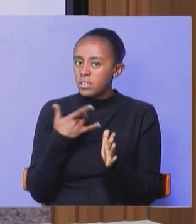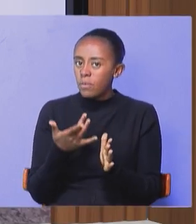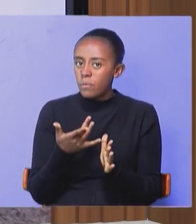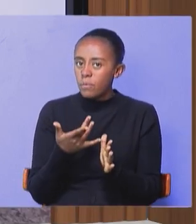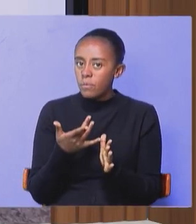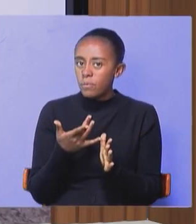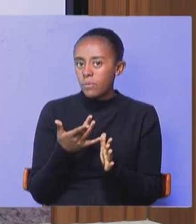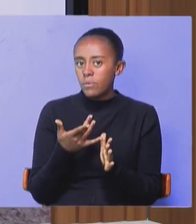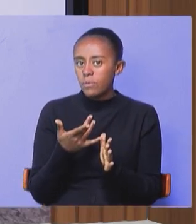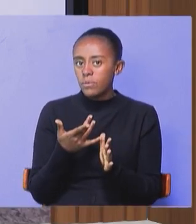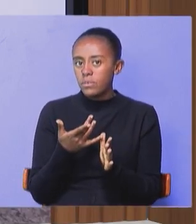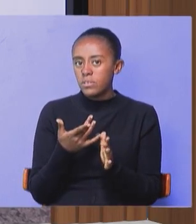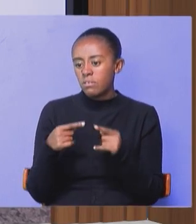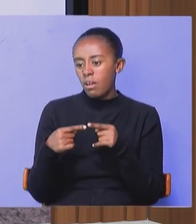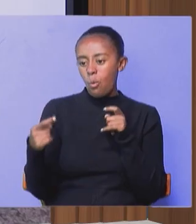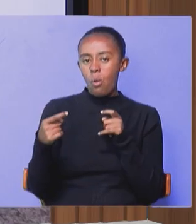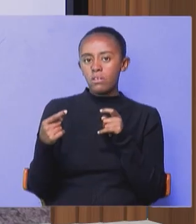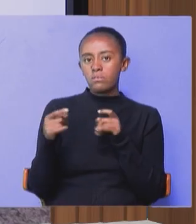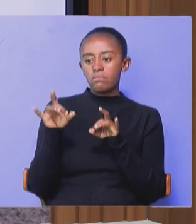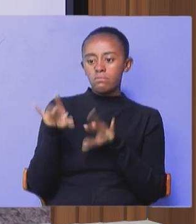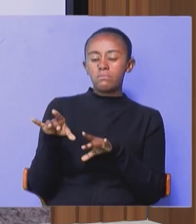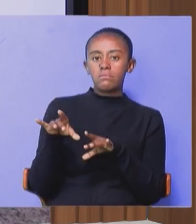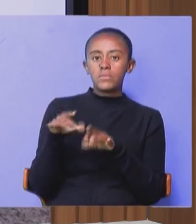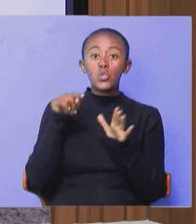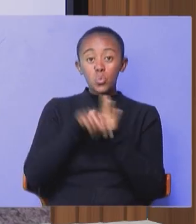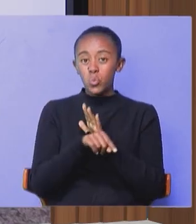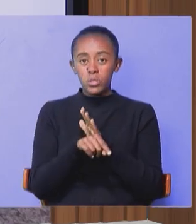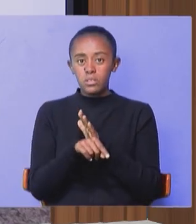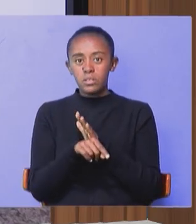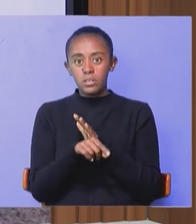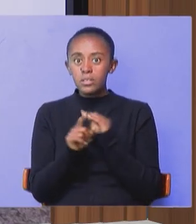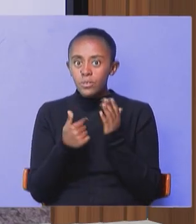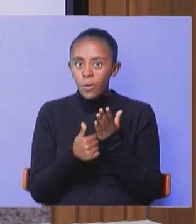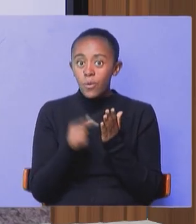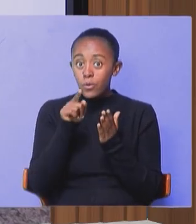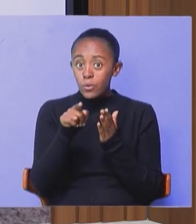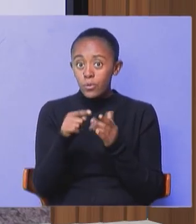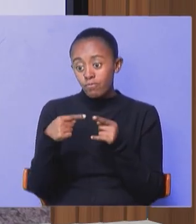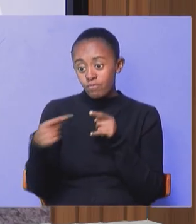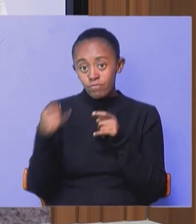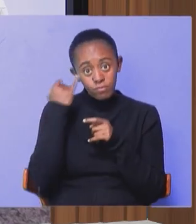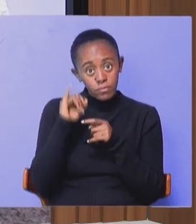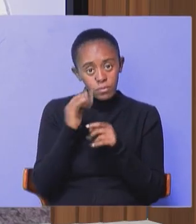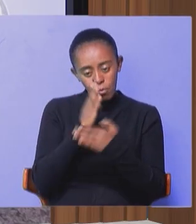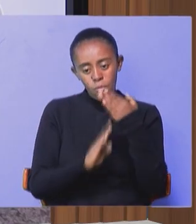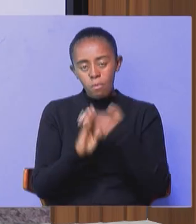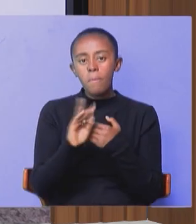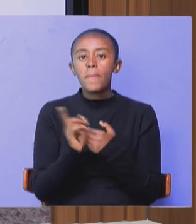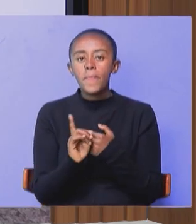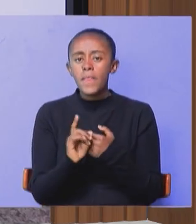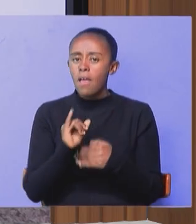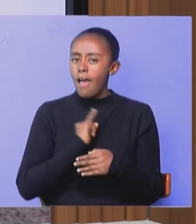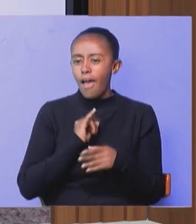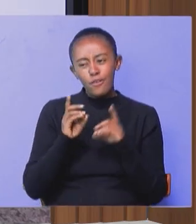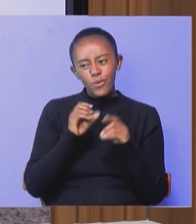what? Ignorance or being rude to someone. So if you use words, polite words like, I